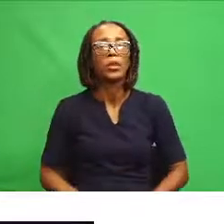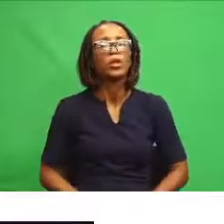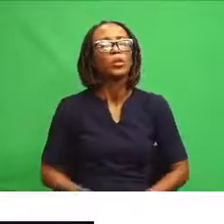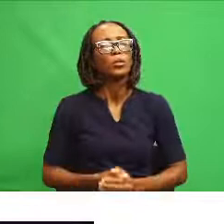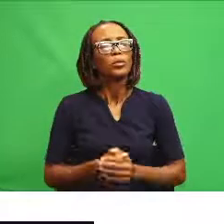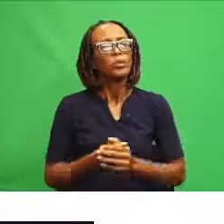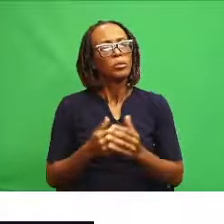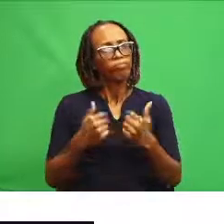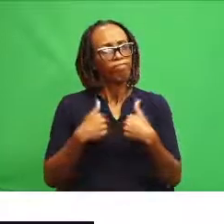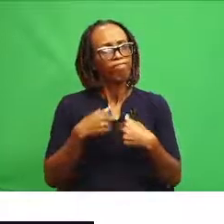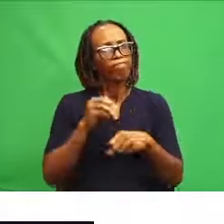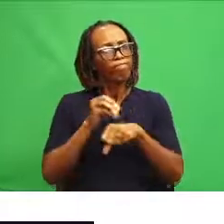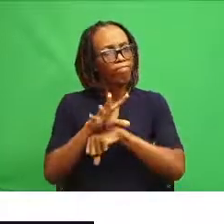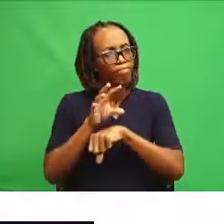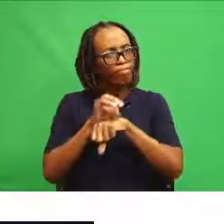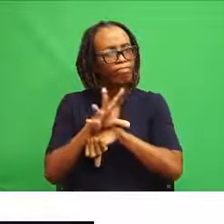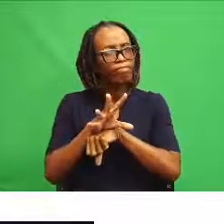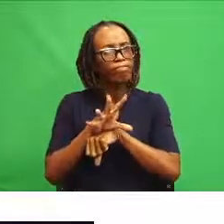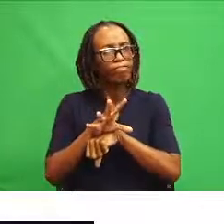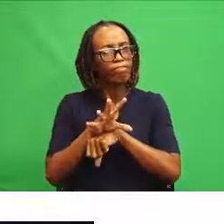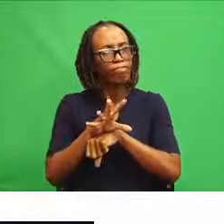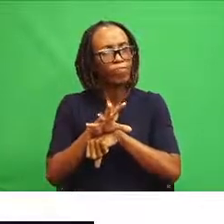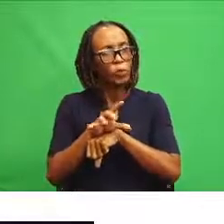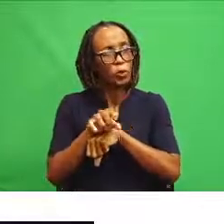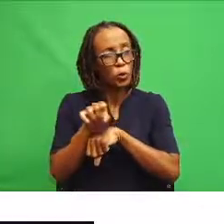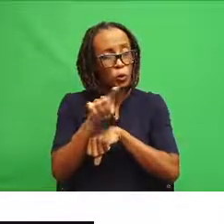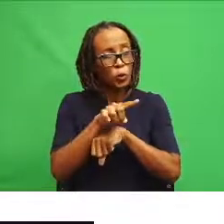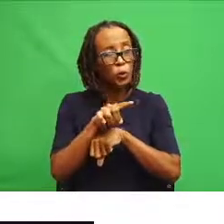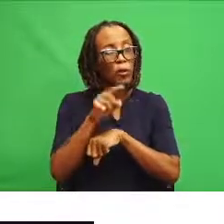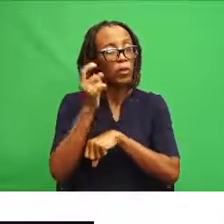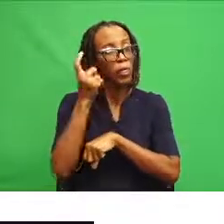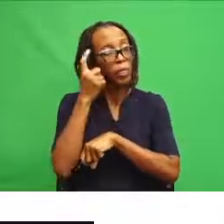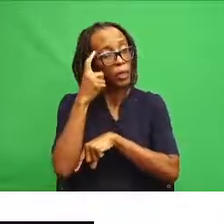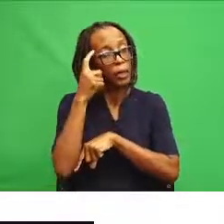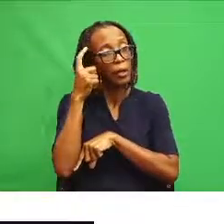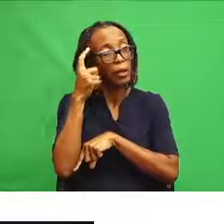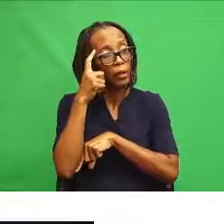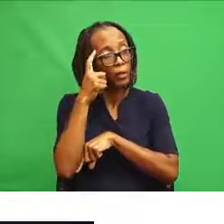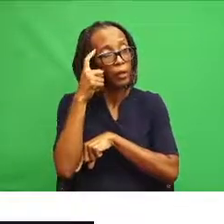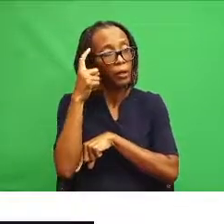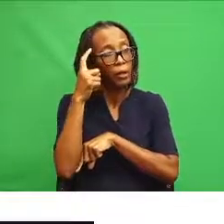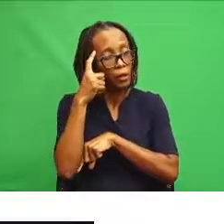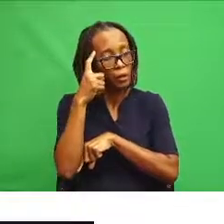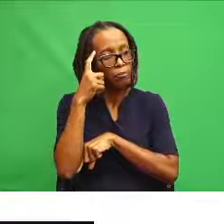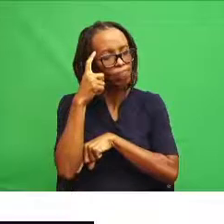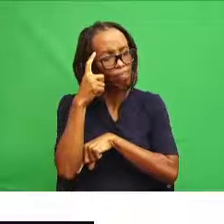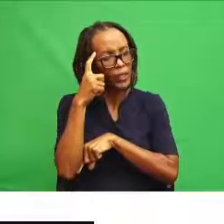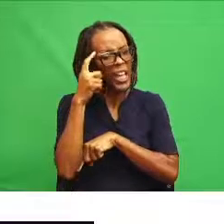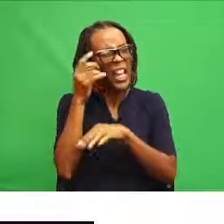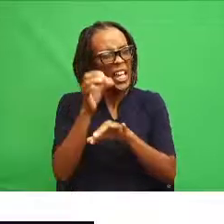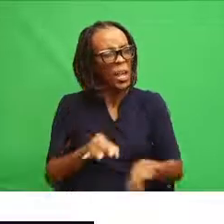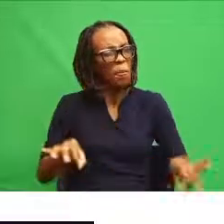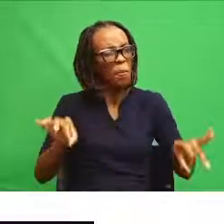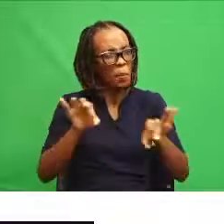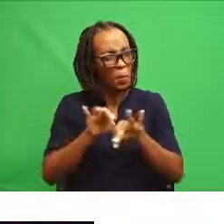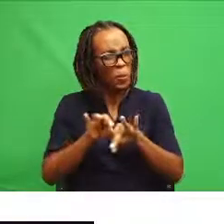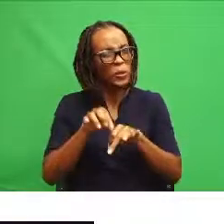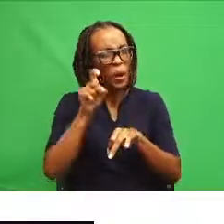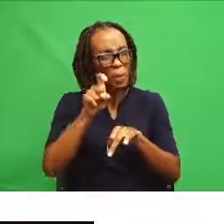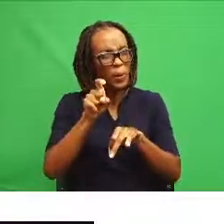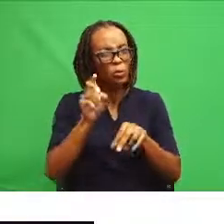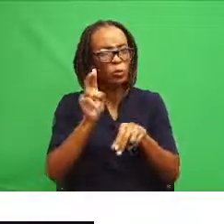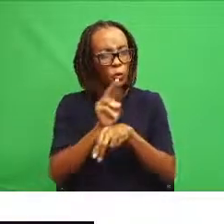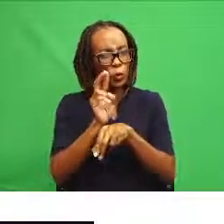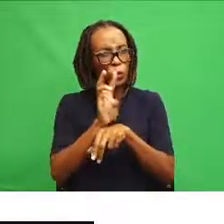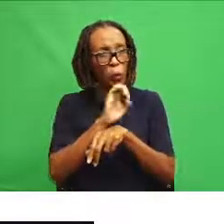to say that you really want to give this issue significant priority. Okay, because